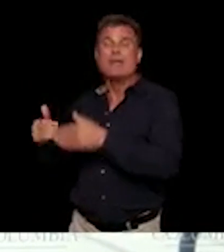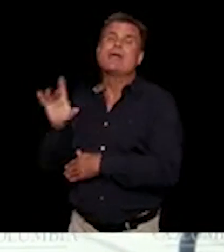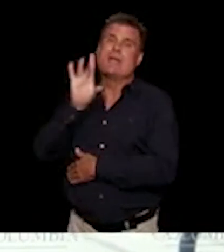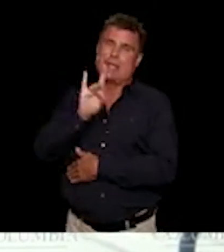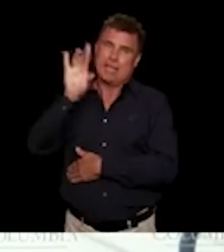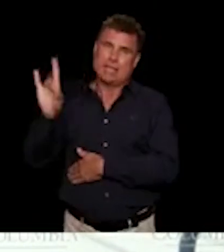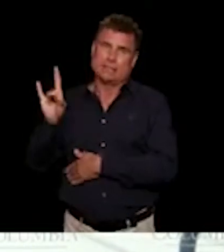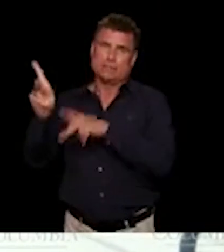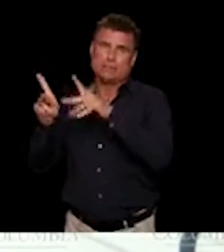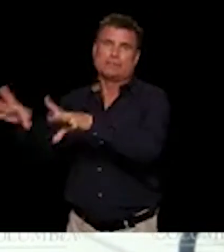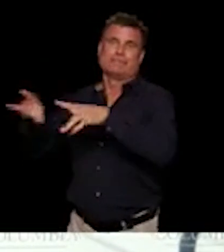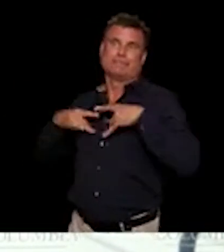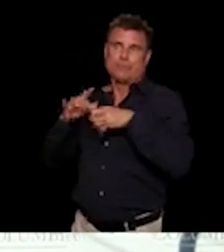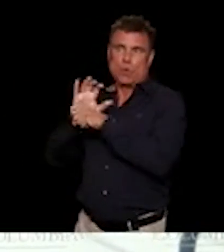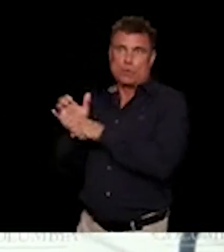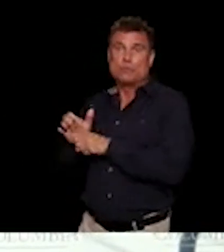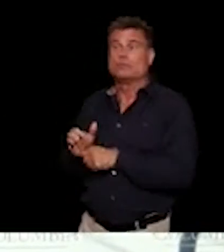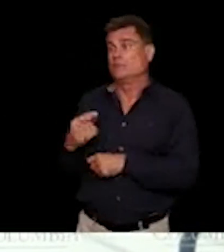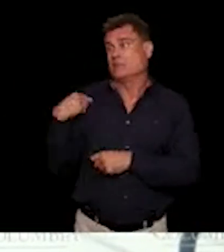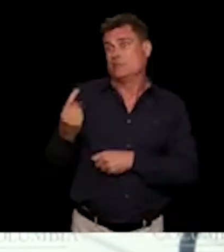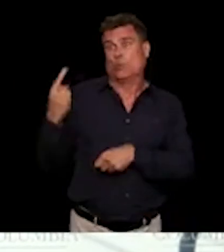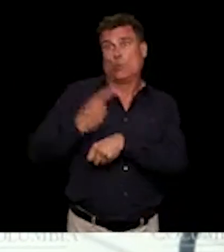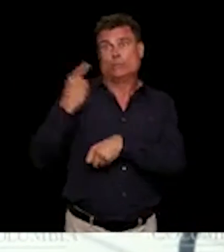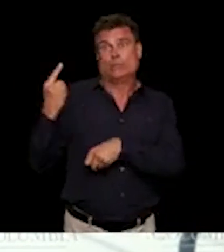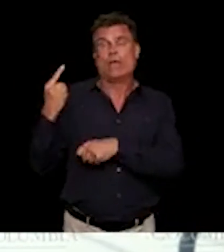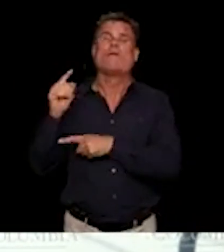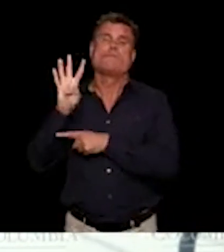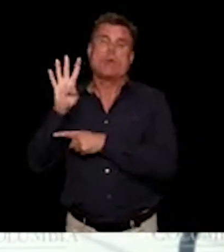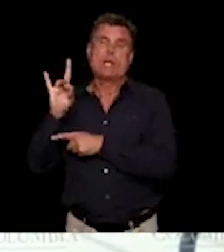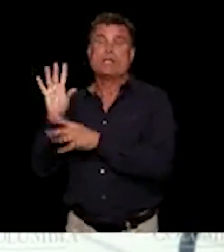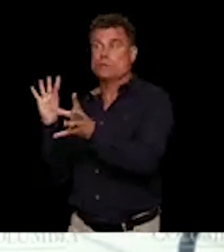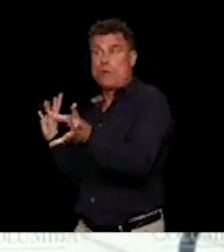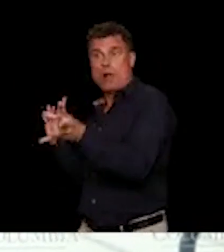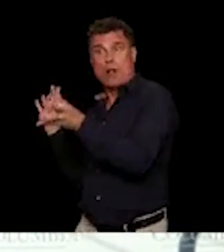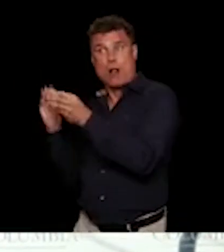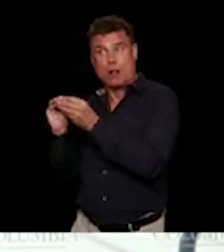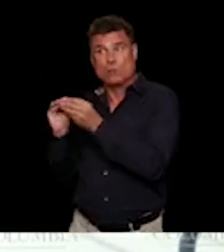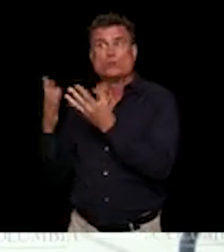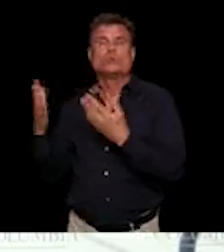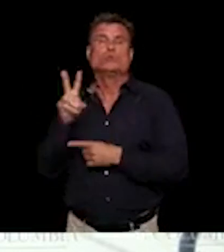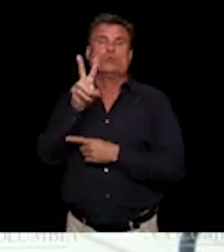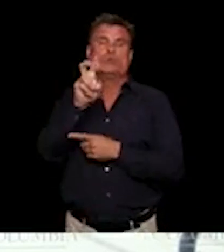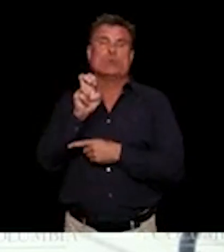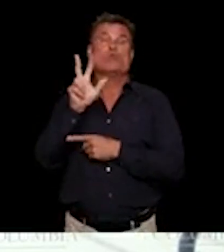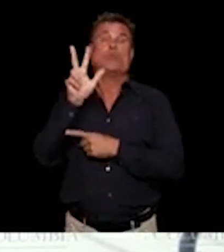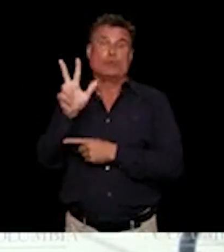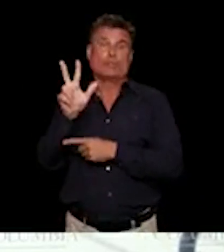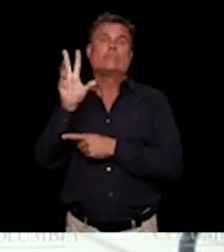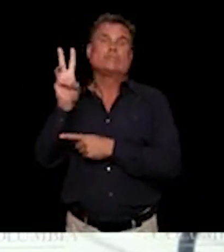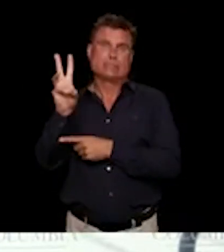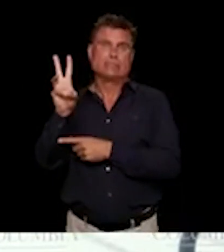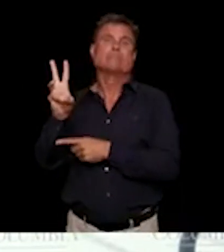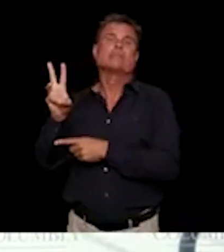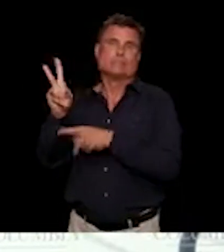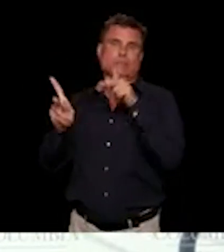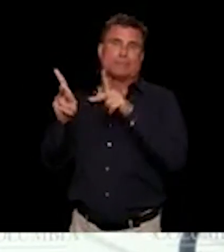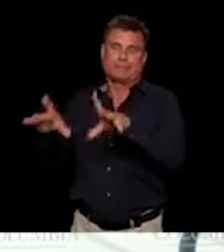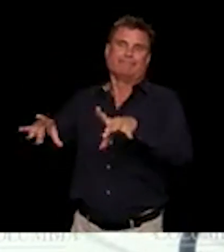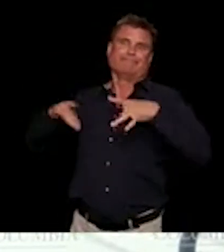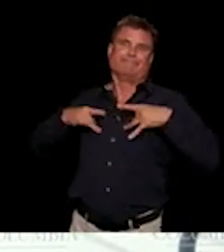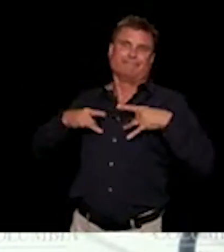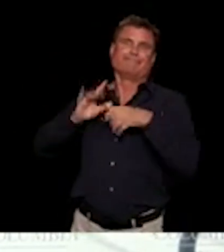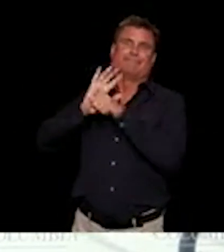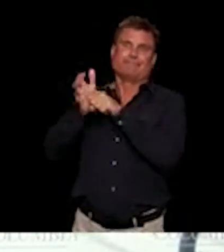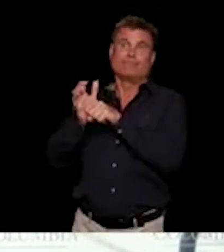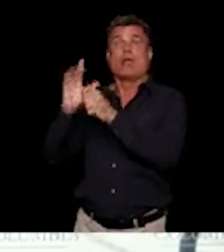cases, for a total of 236 new cases or diagnoses of COVID-19 in BC, bringing the total for